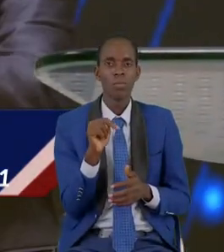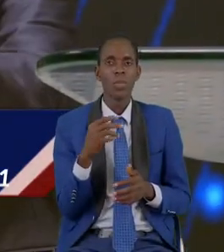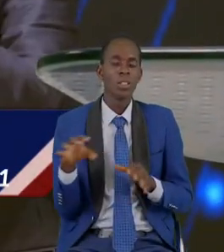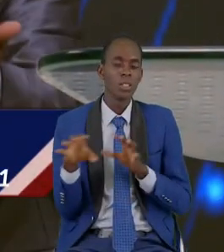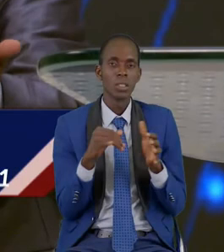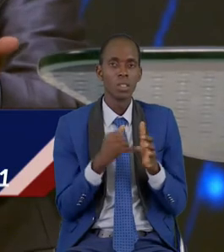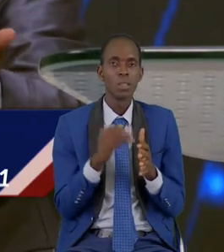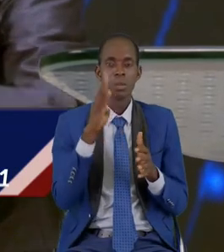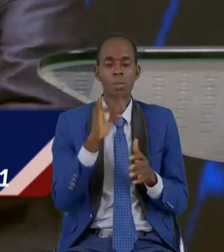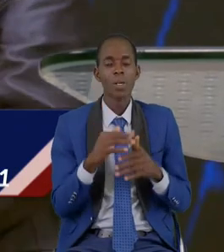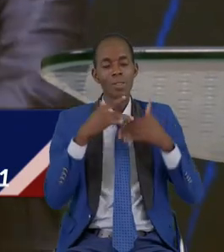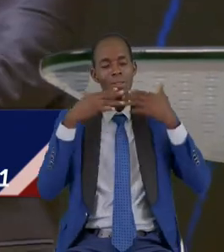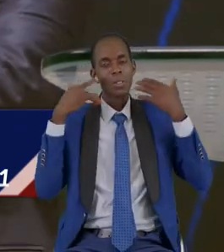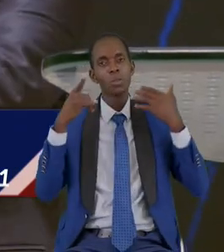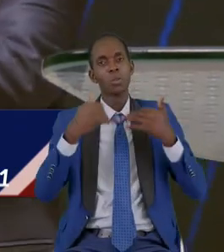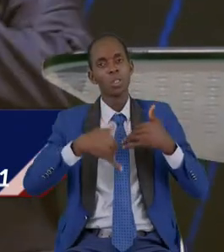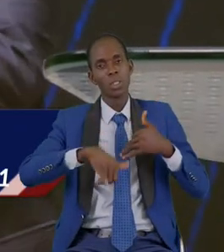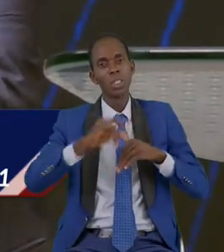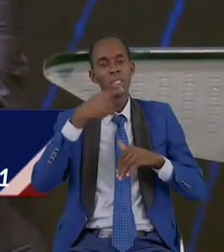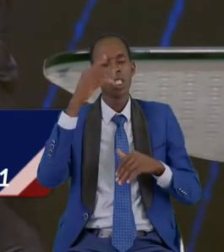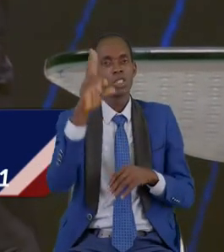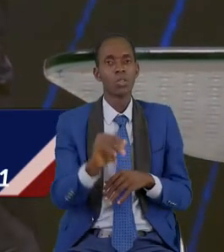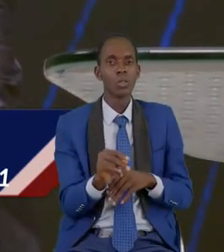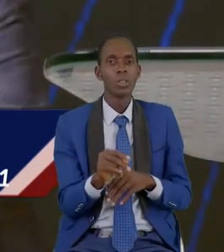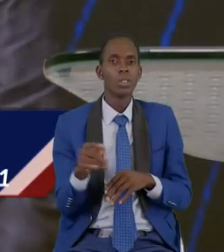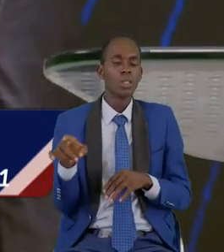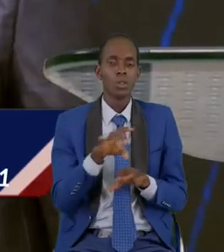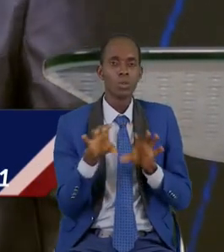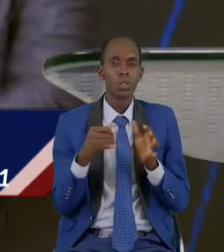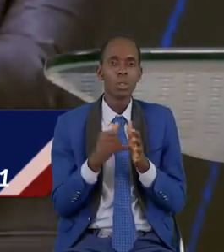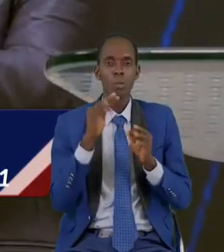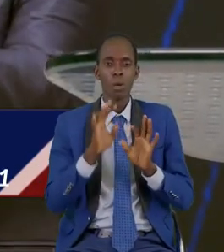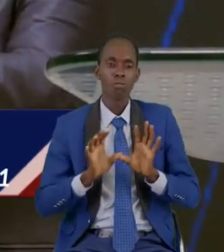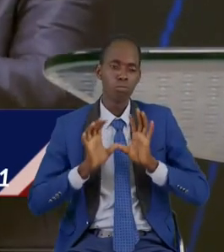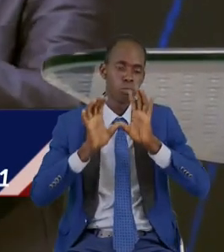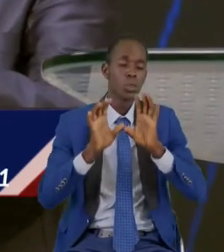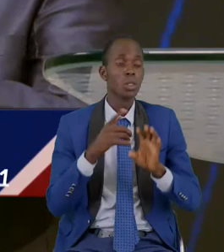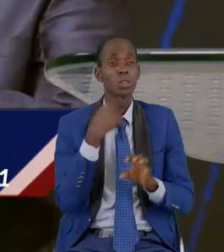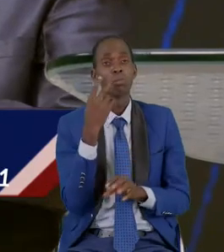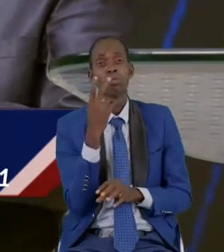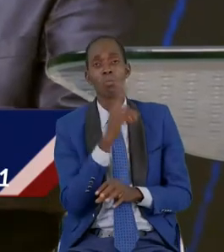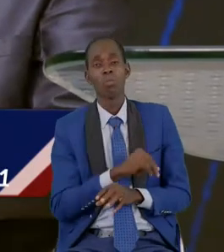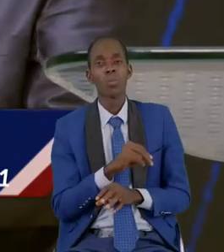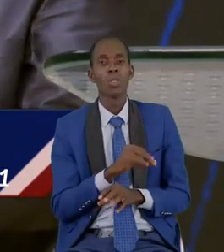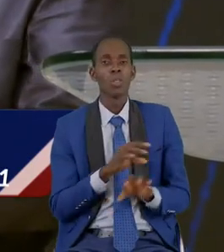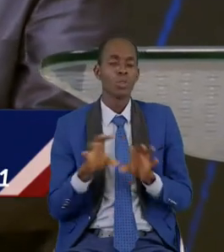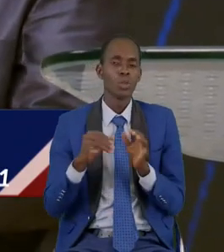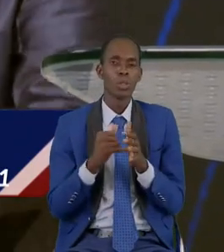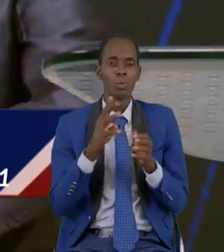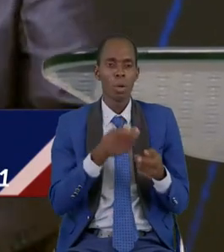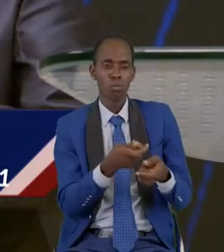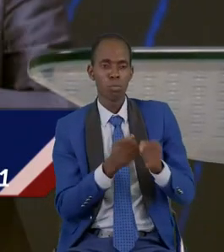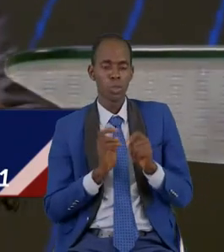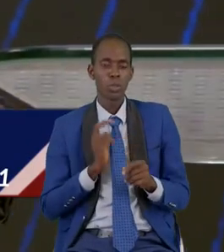we said no. They did it by pushing us, we said no. They did it by pulling us, we said